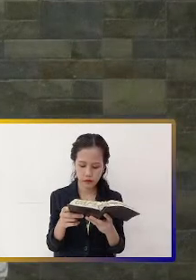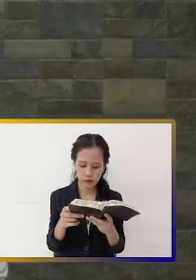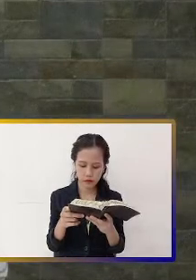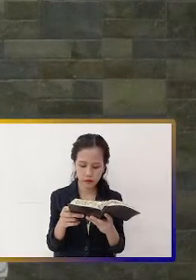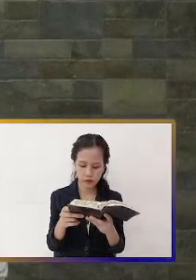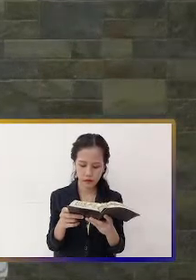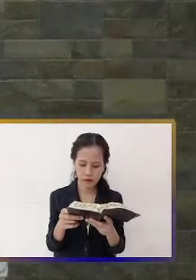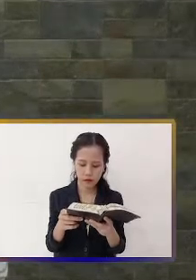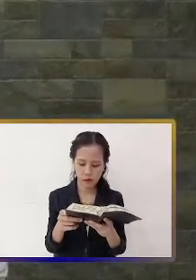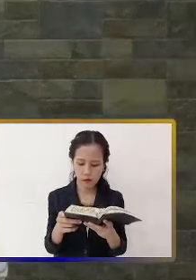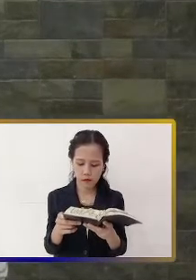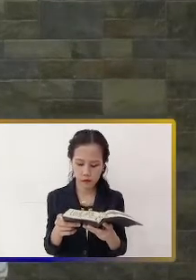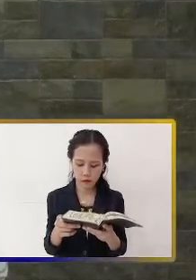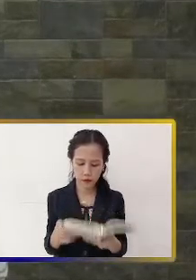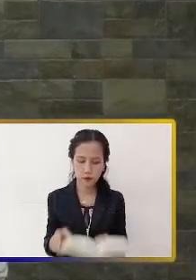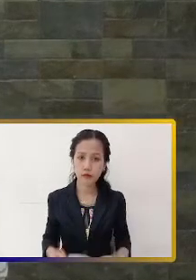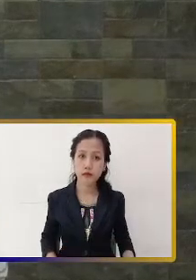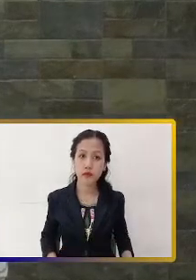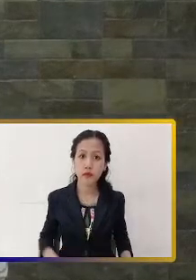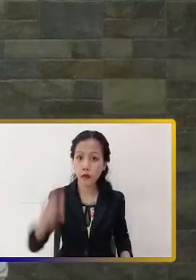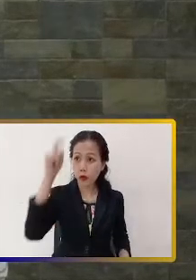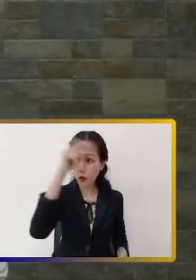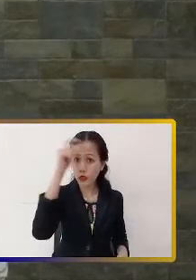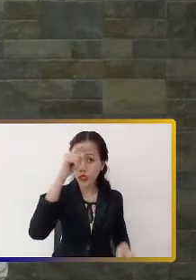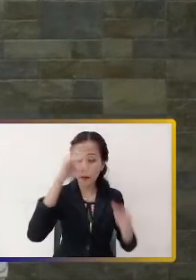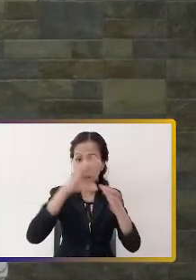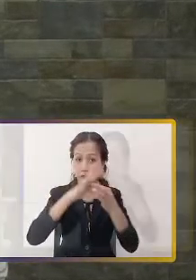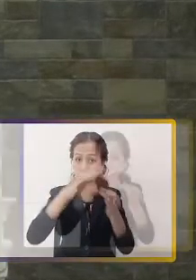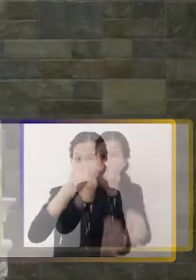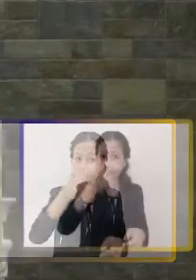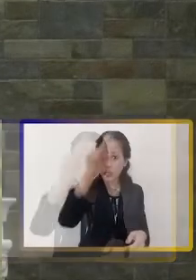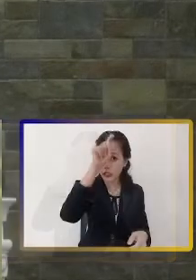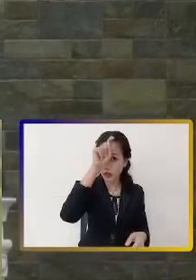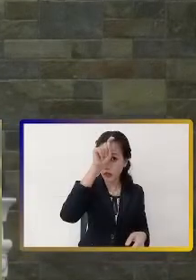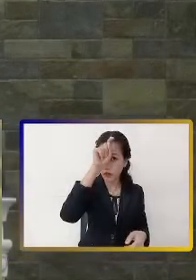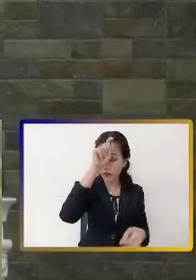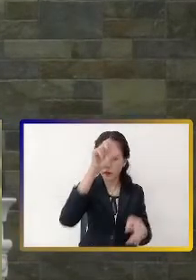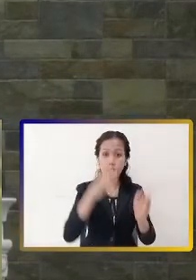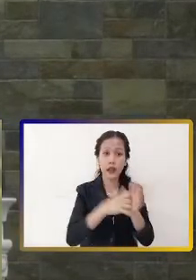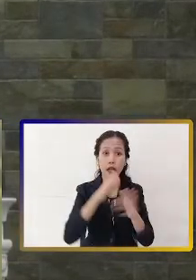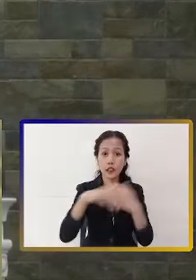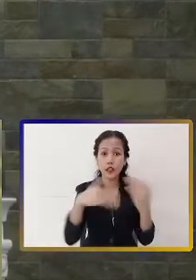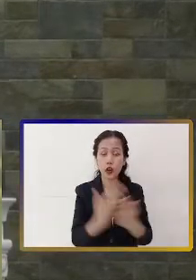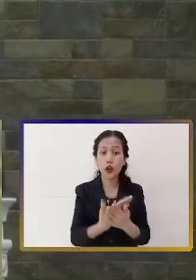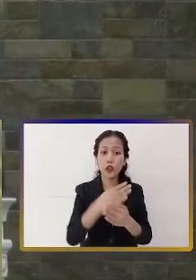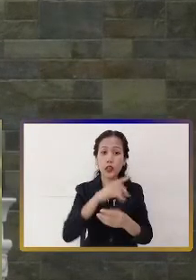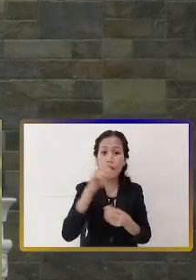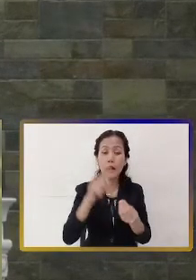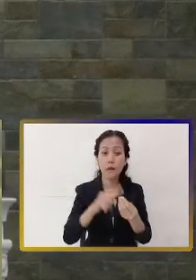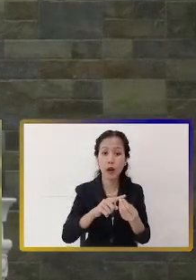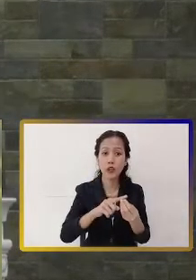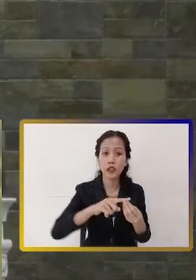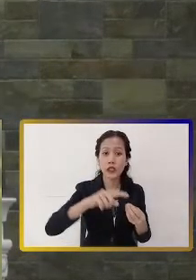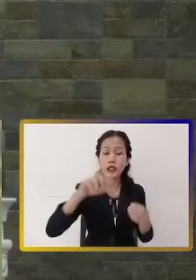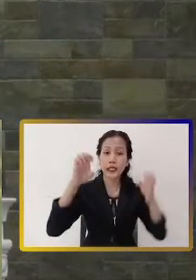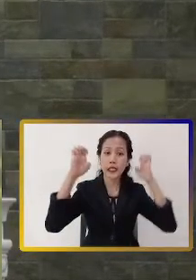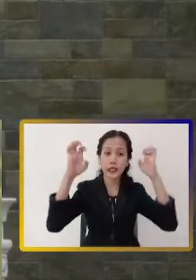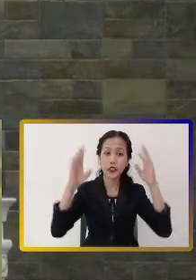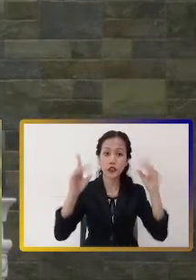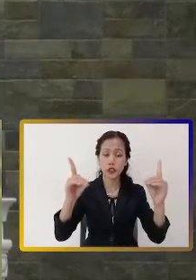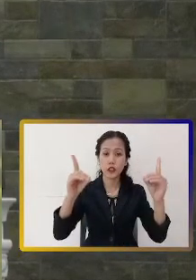learning. It's all about the education of Egypt. Wala hong ibang